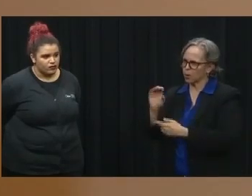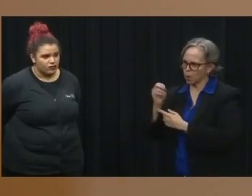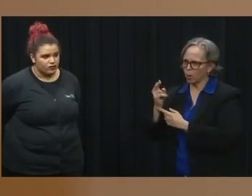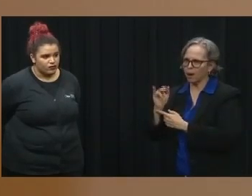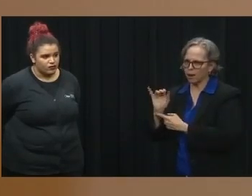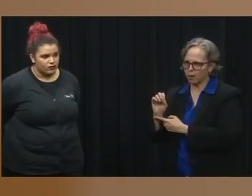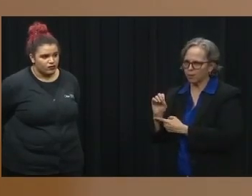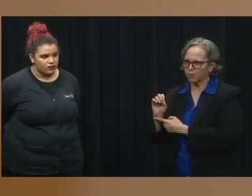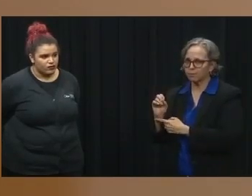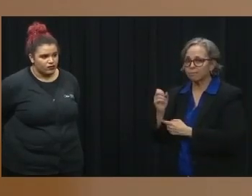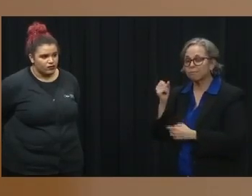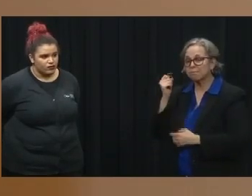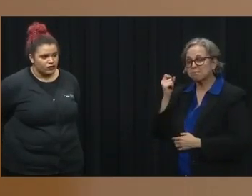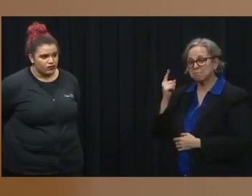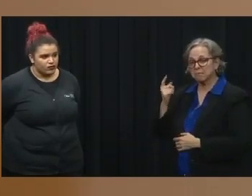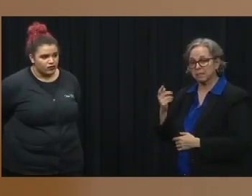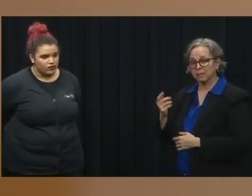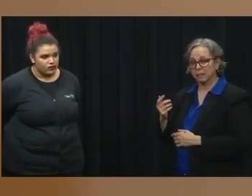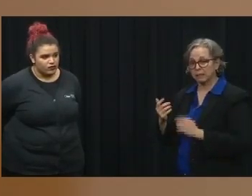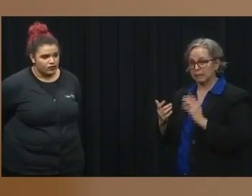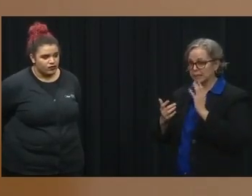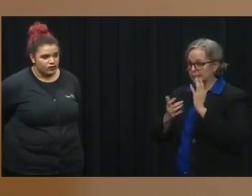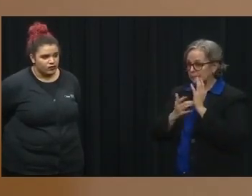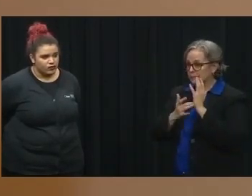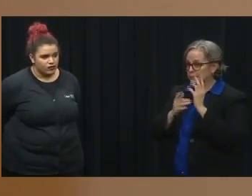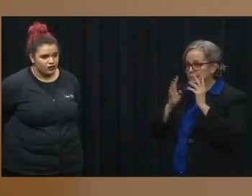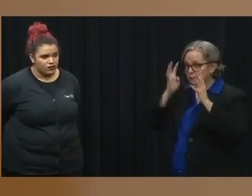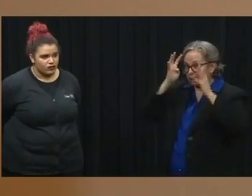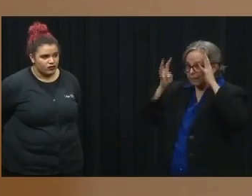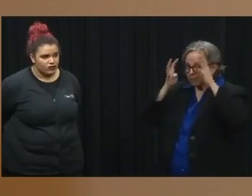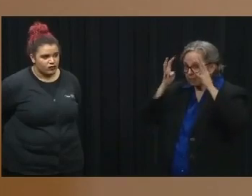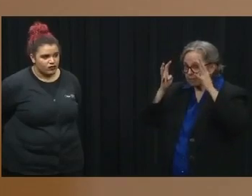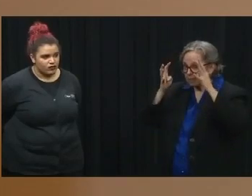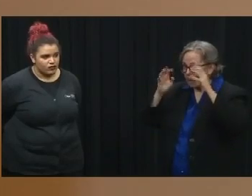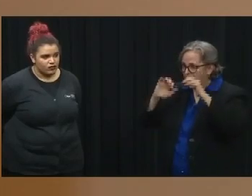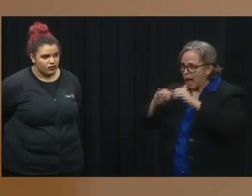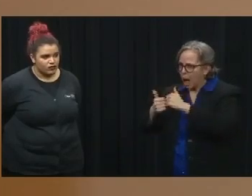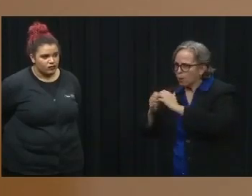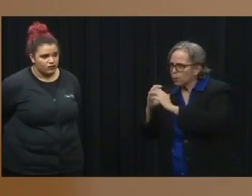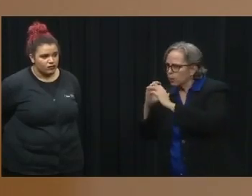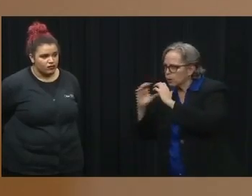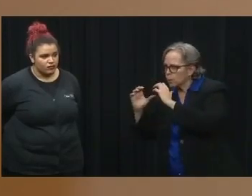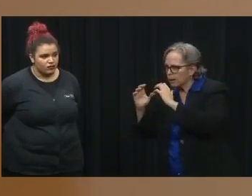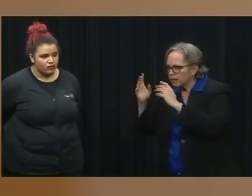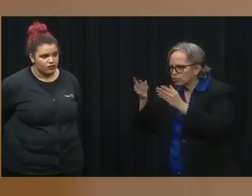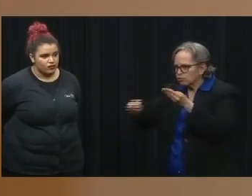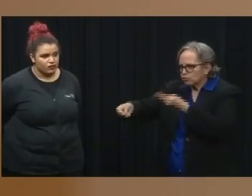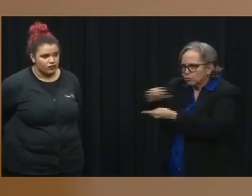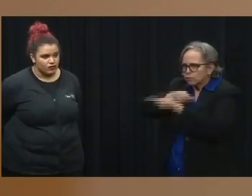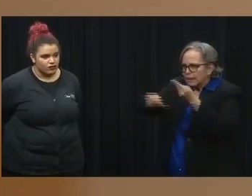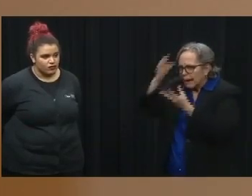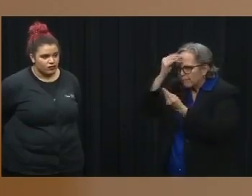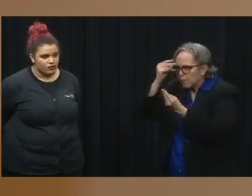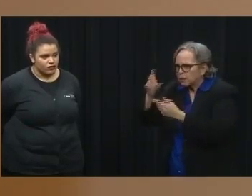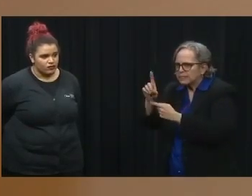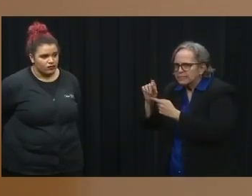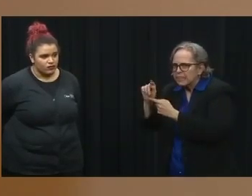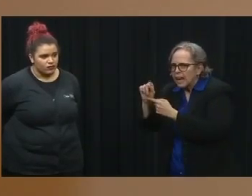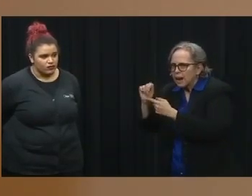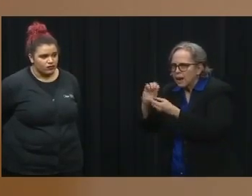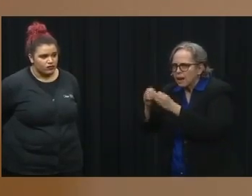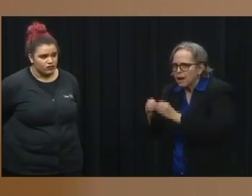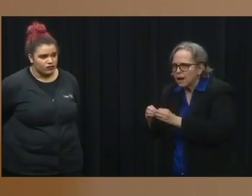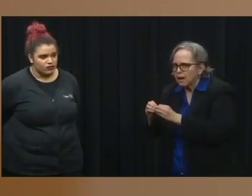technical innovations to actually how we all communicate and share data, we're sharing data in ways we've never shared. Hospitals